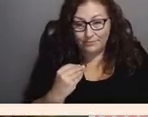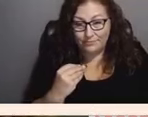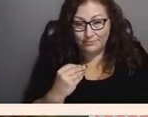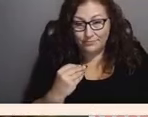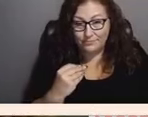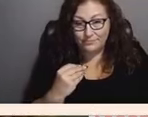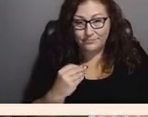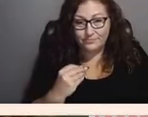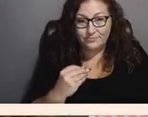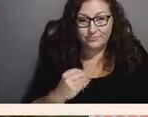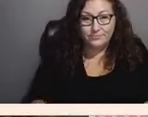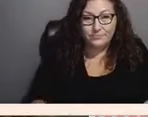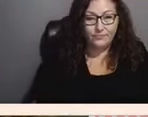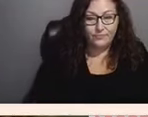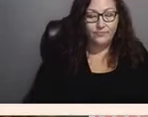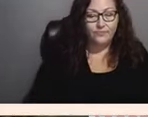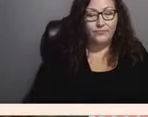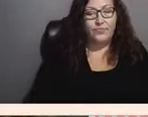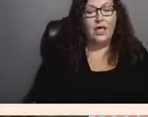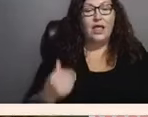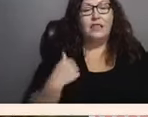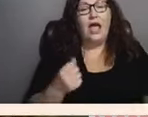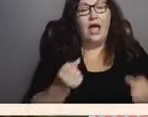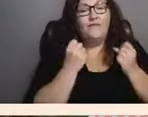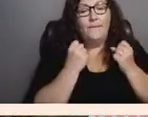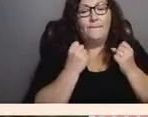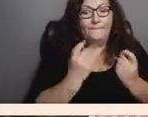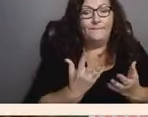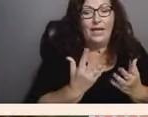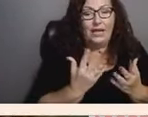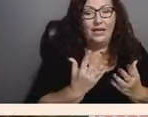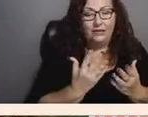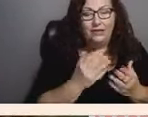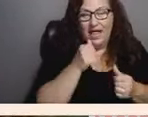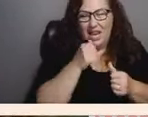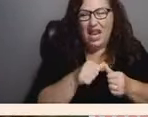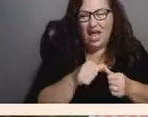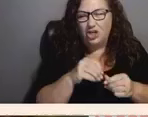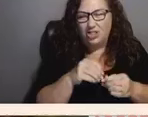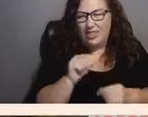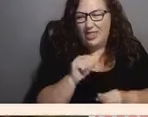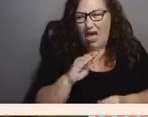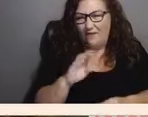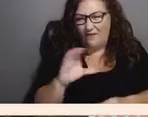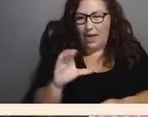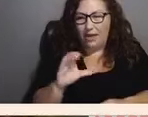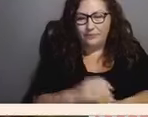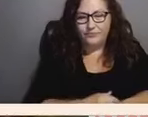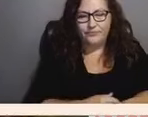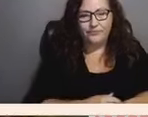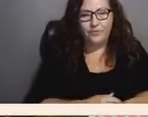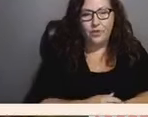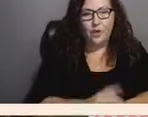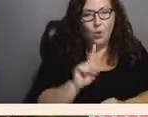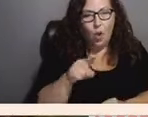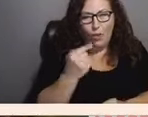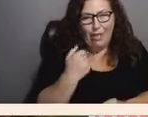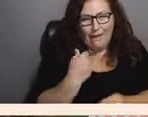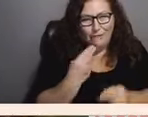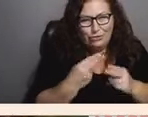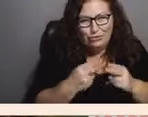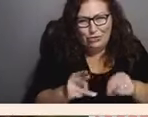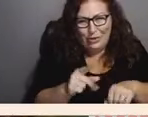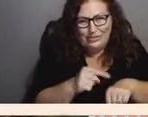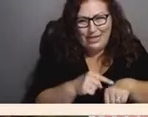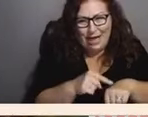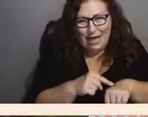There are many letters in the alphabet, and we only have a short period of time. And if you like the